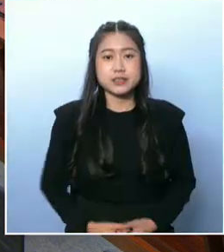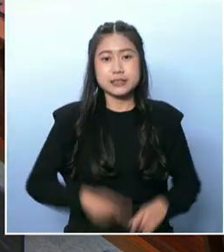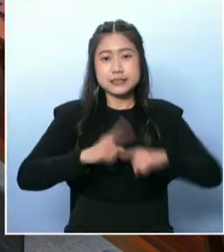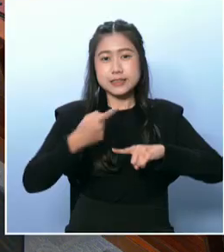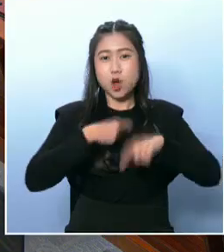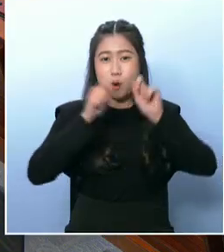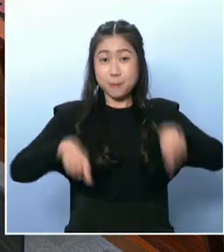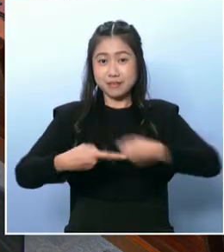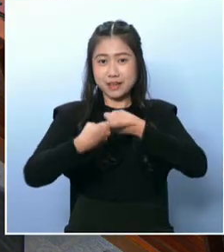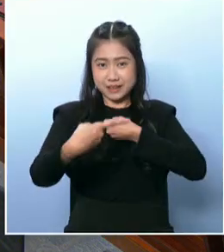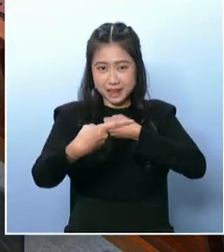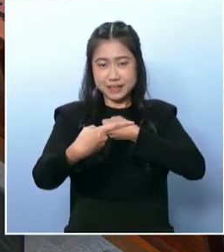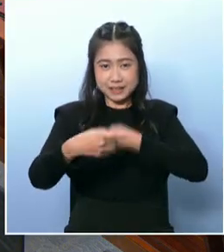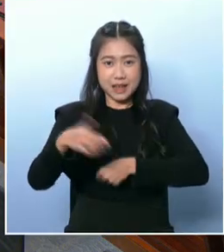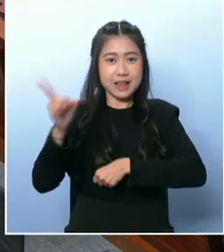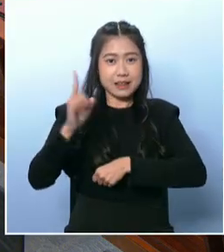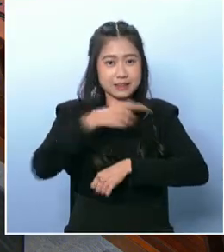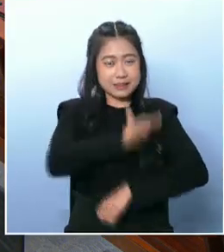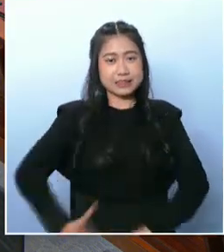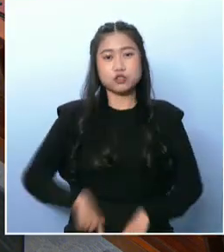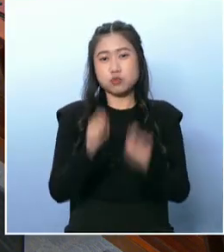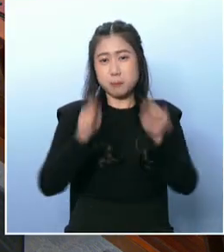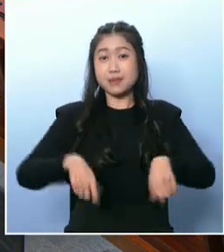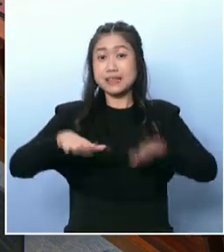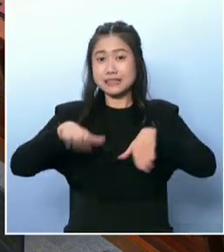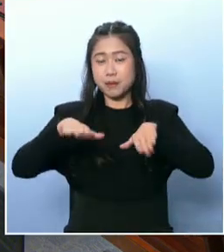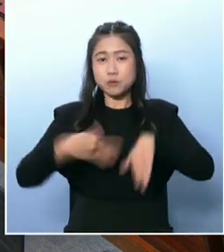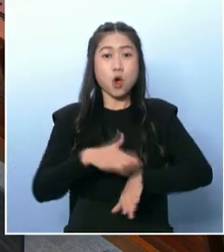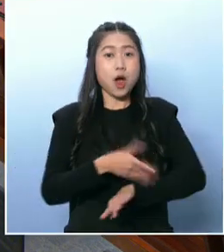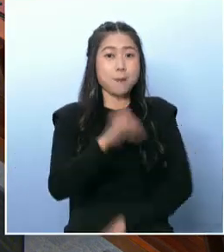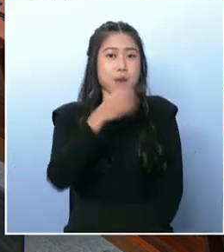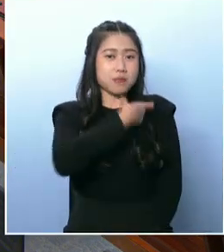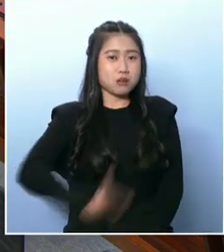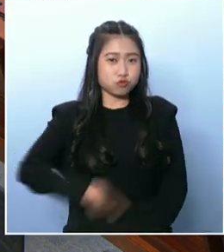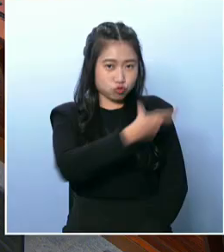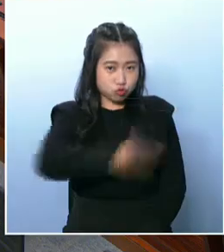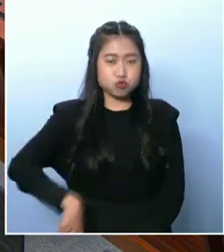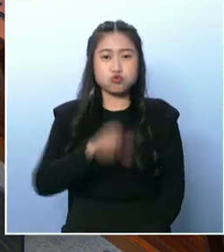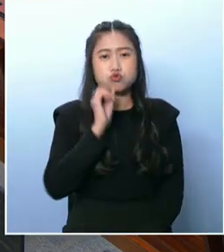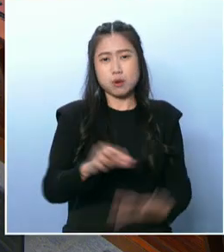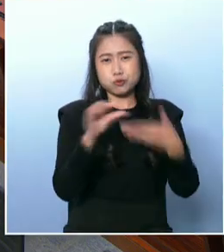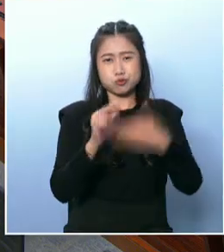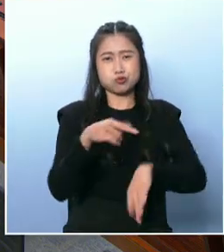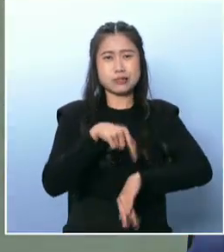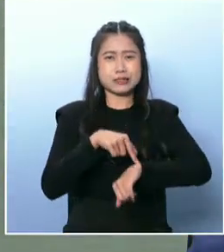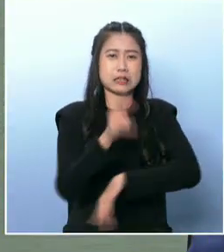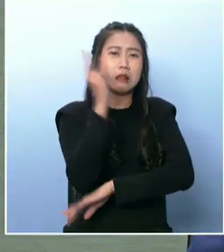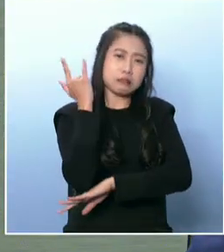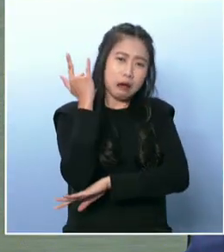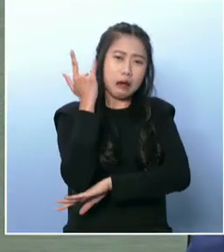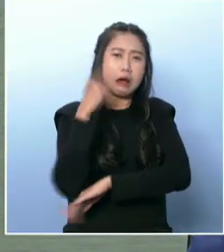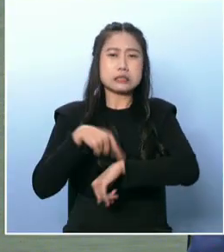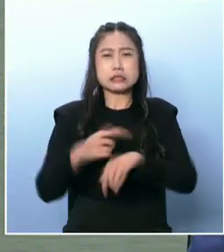services for PWDs. Professor Chen Wing-Kong, thank you. One of my questions is similar to that of Dr. Take. Just now,